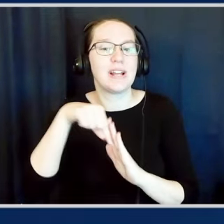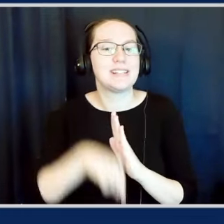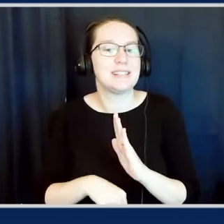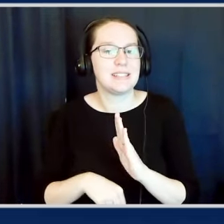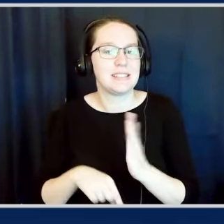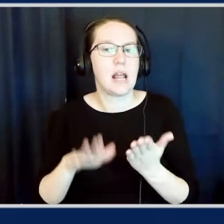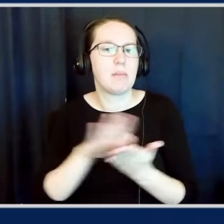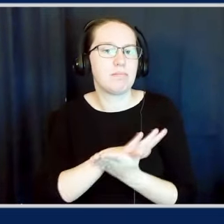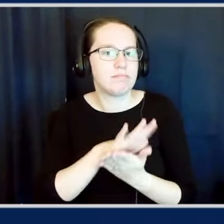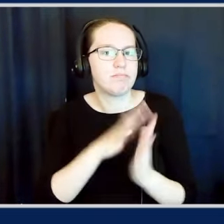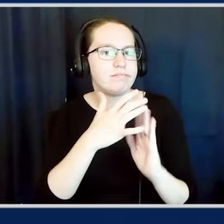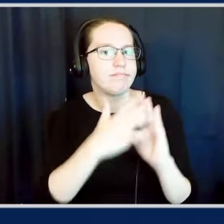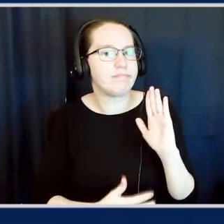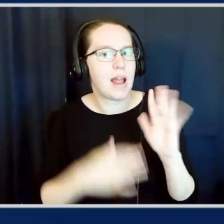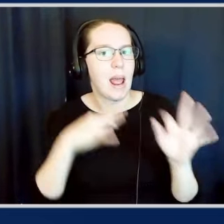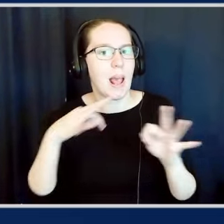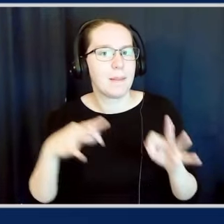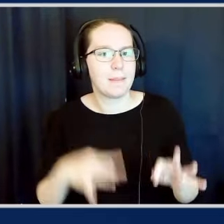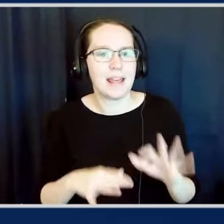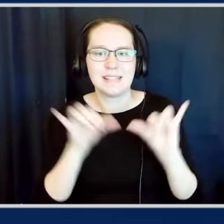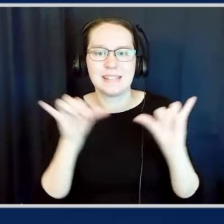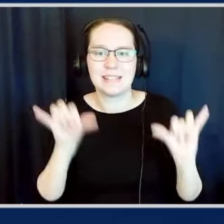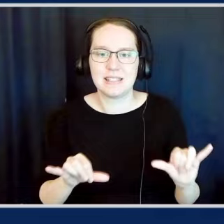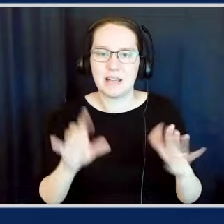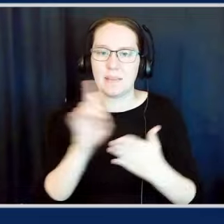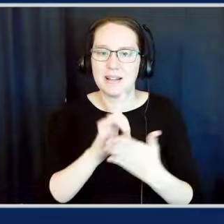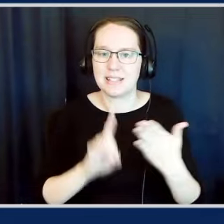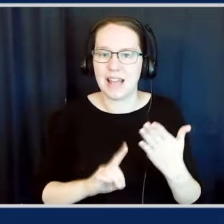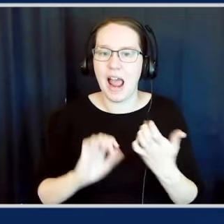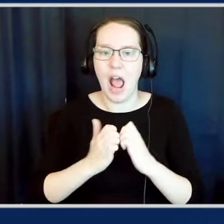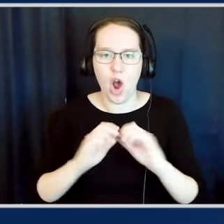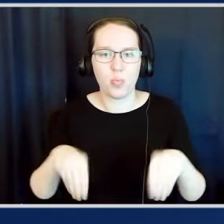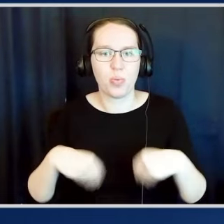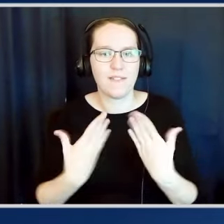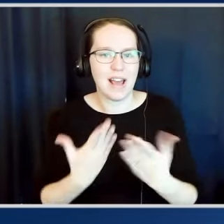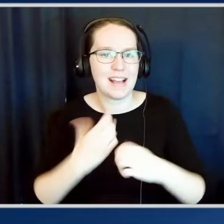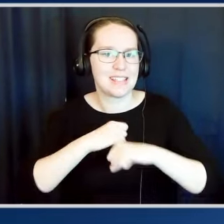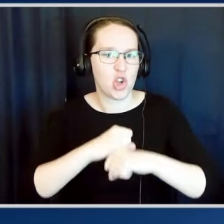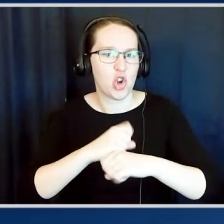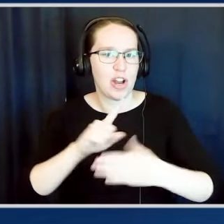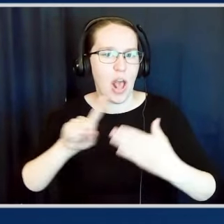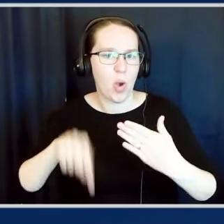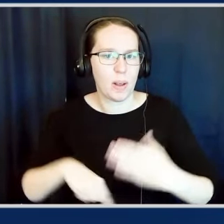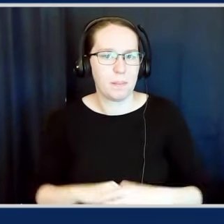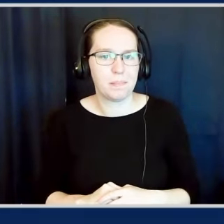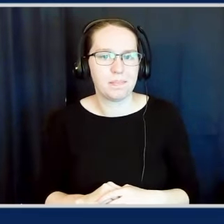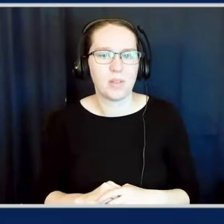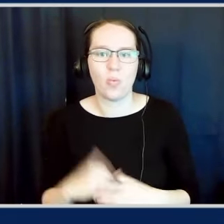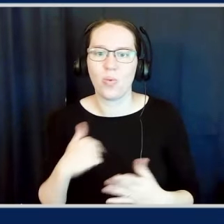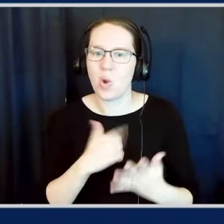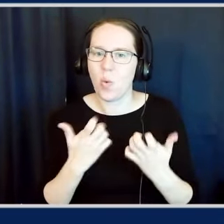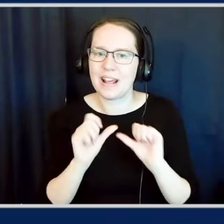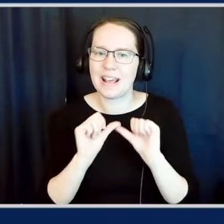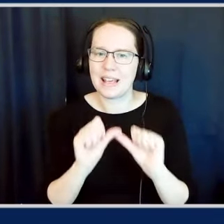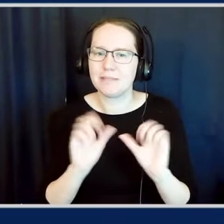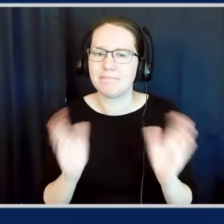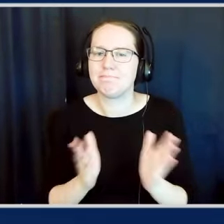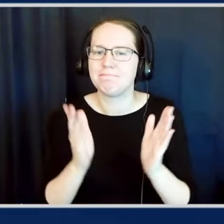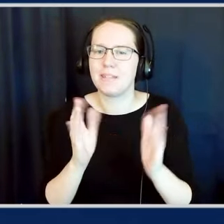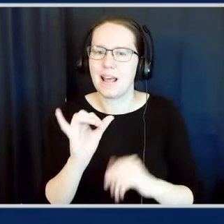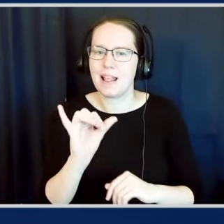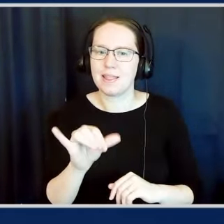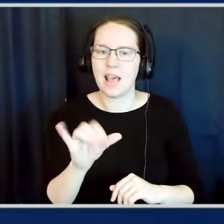through how the system is designed and how it provides its security outcomes. We wanted to kind of keep pushing that ball forward. And so